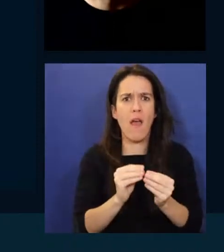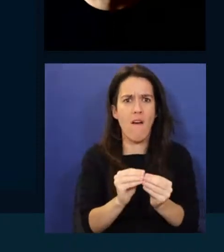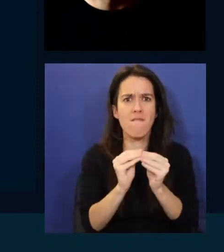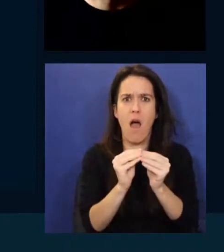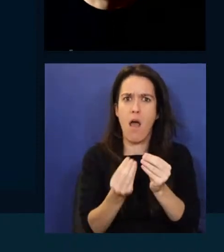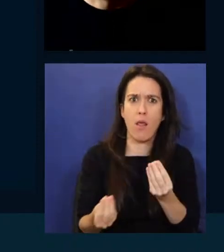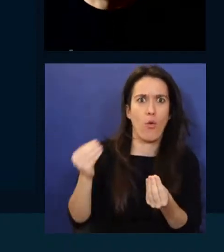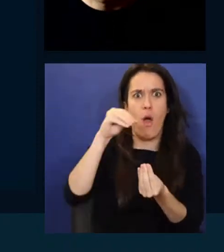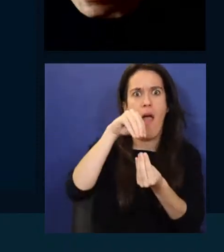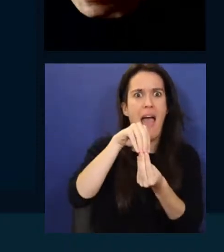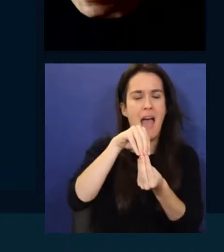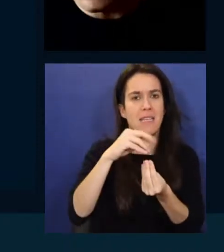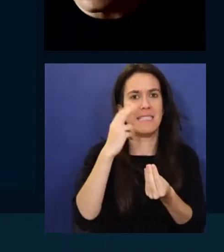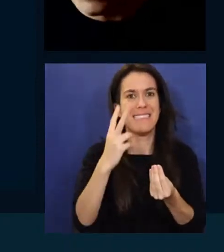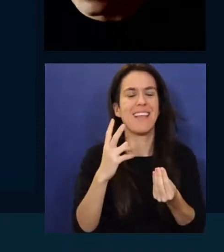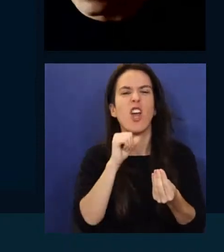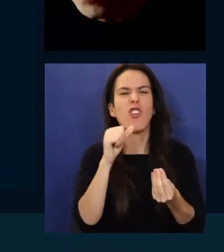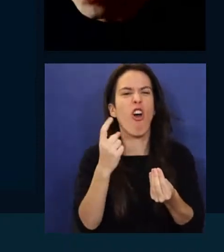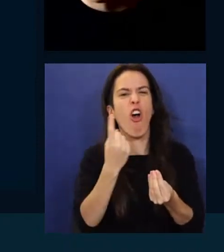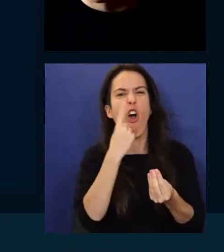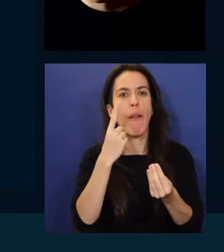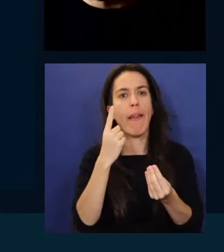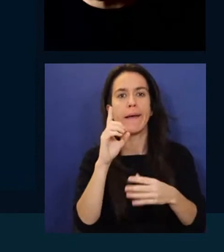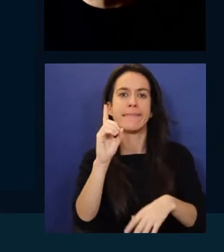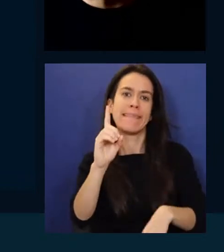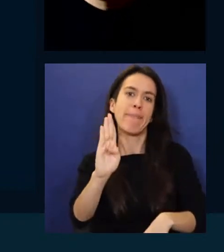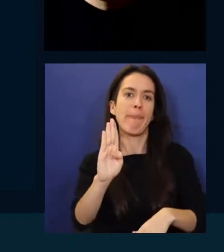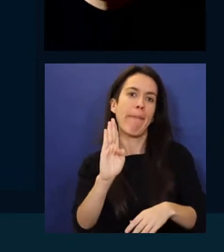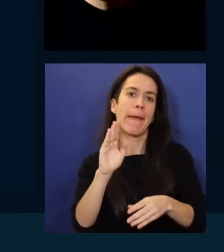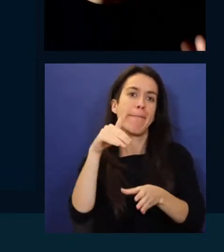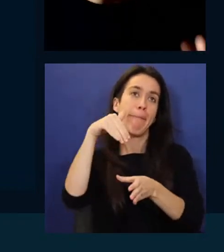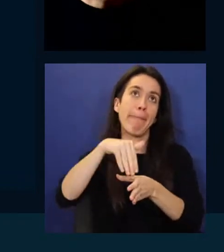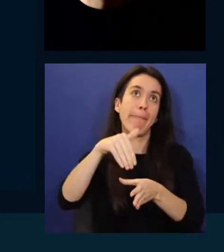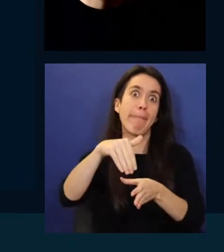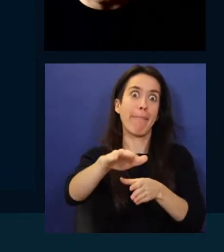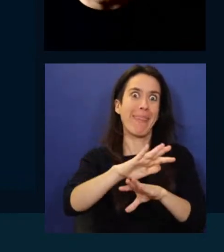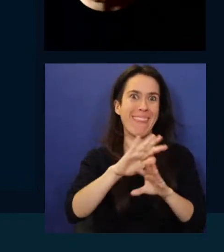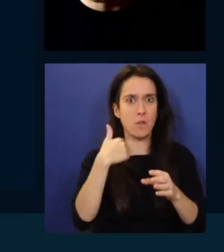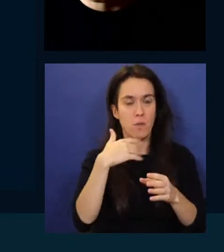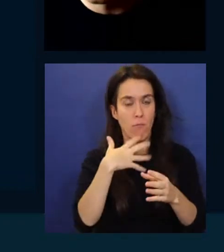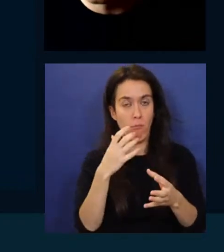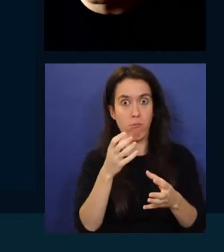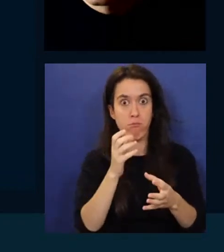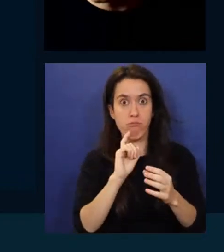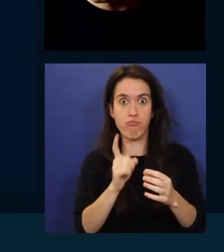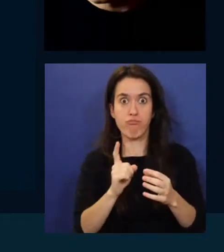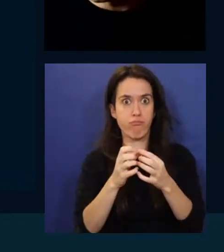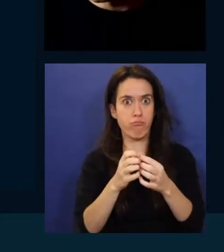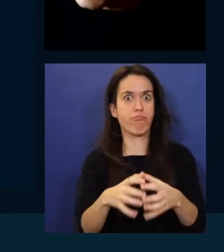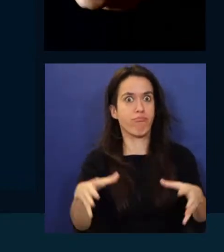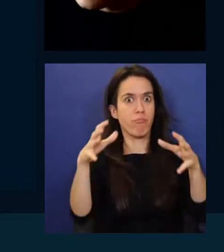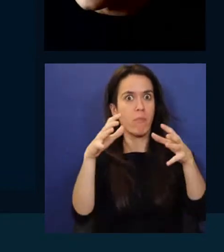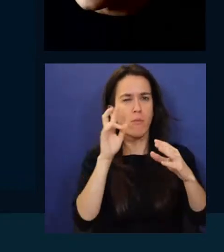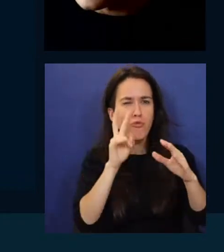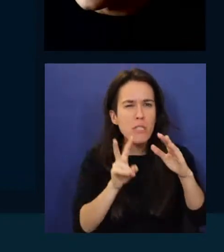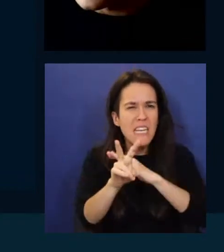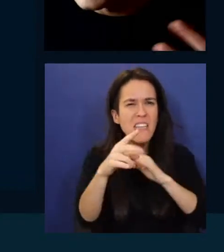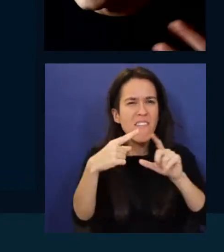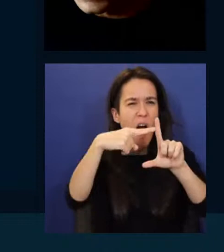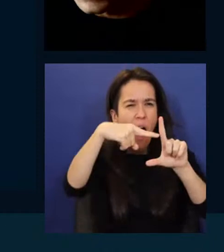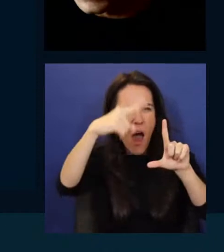than, just static reports, if you will. There's a lot of work we've done around supporting, predictive analytics